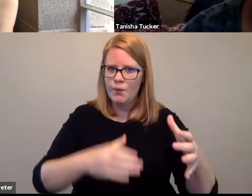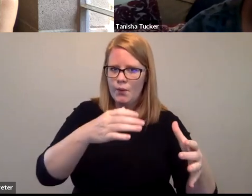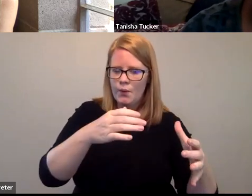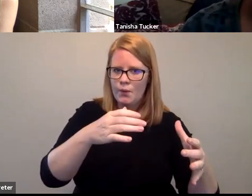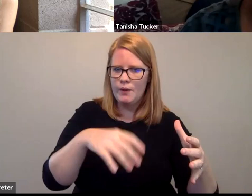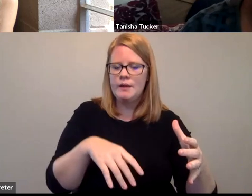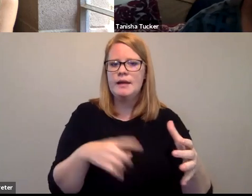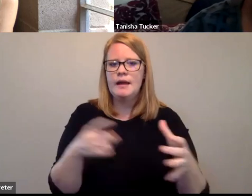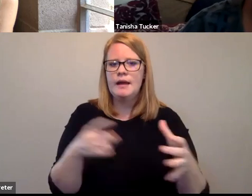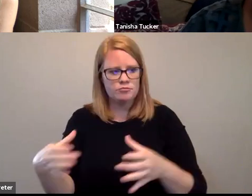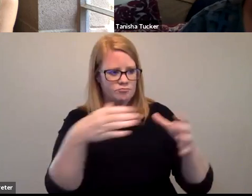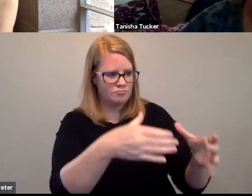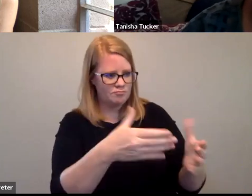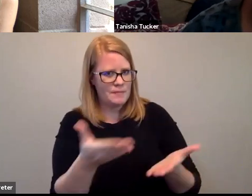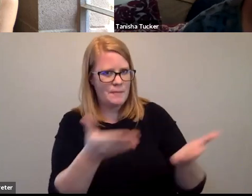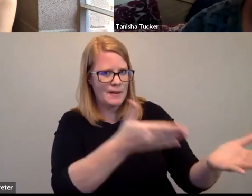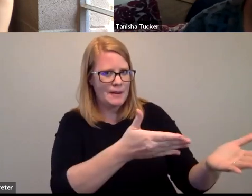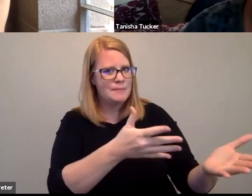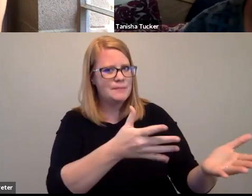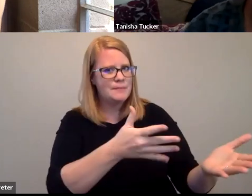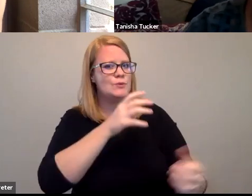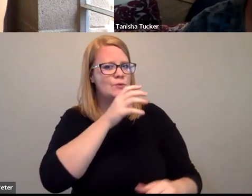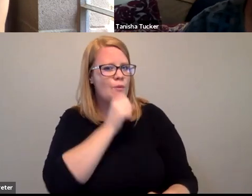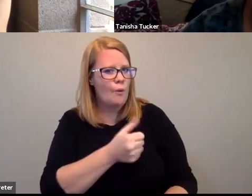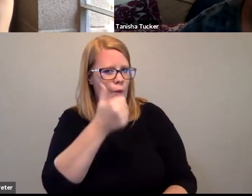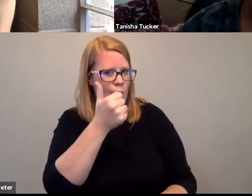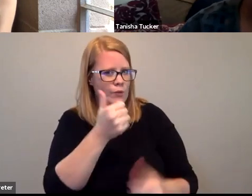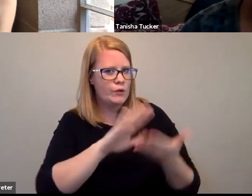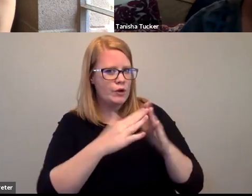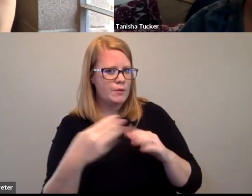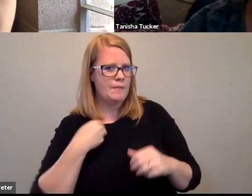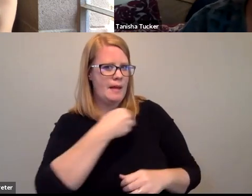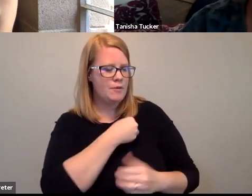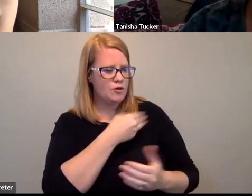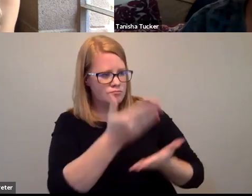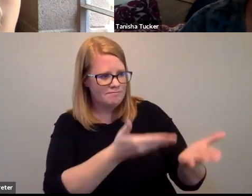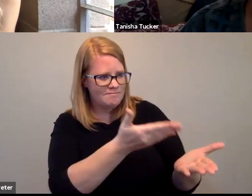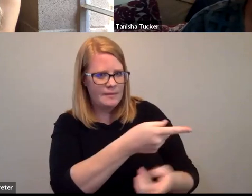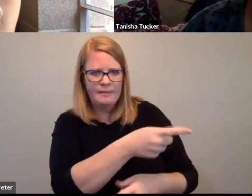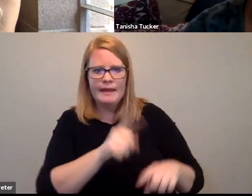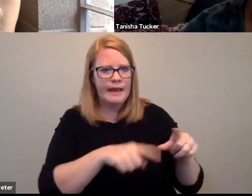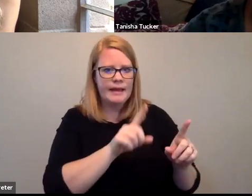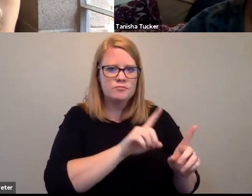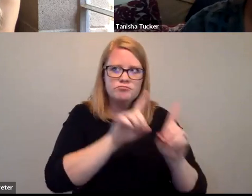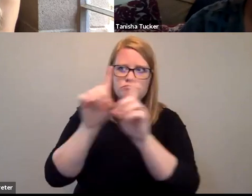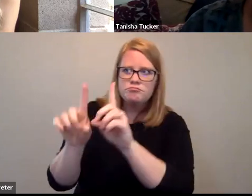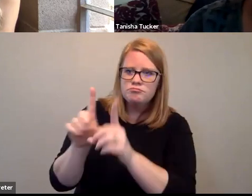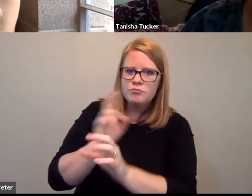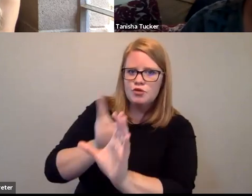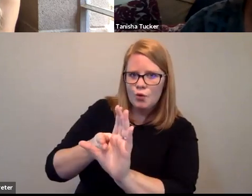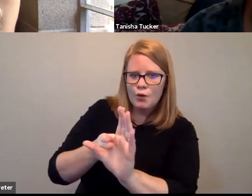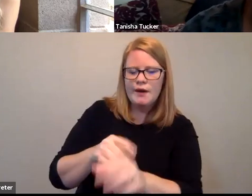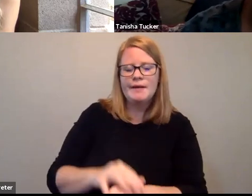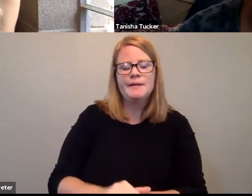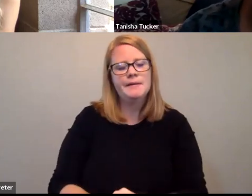anymore. So, it's nice. And then so I can also keep them at a very, a good rate for purchasing the syrup. And some people